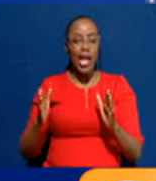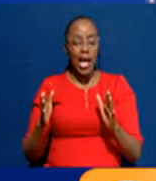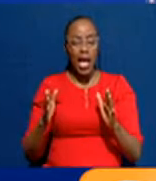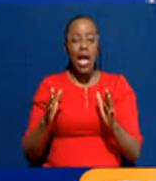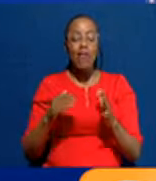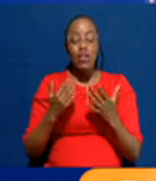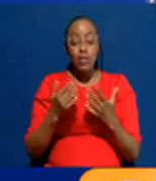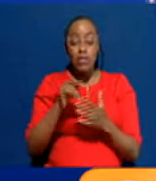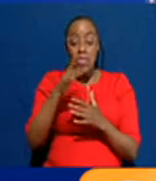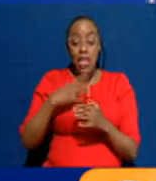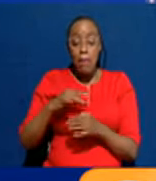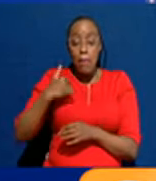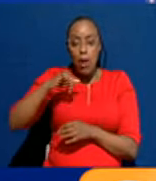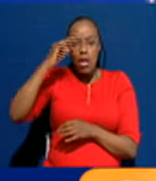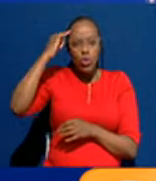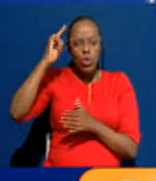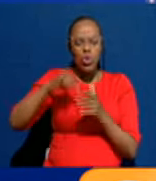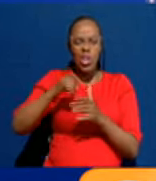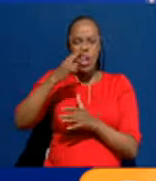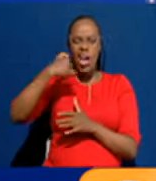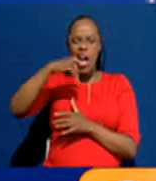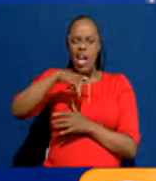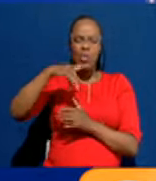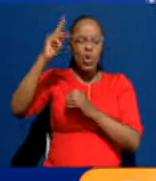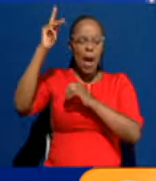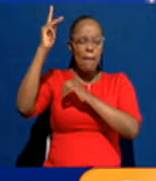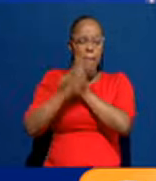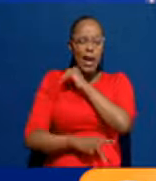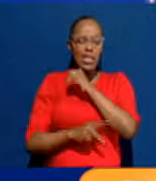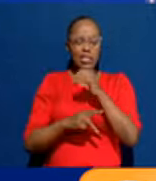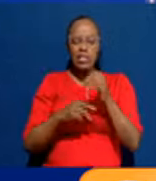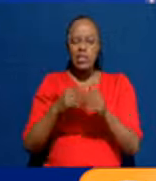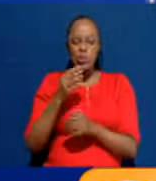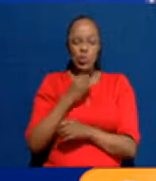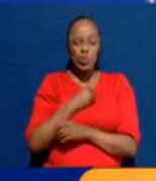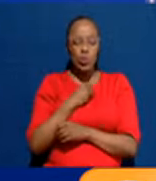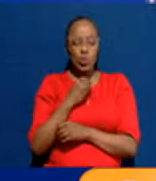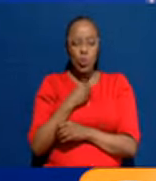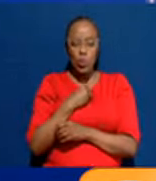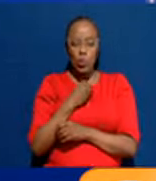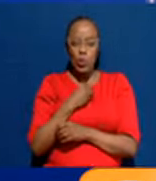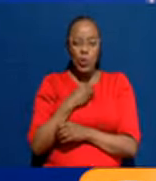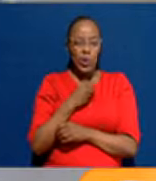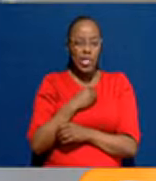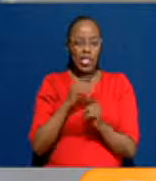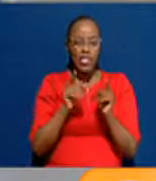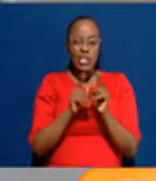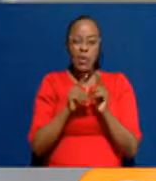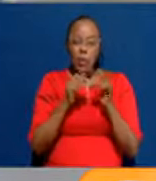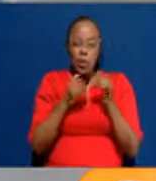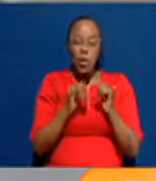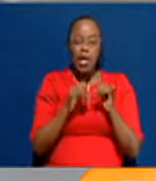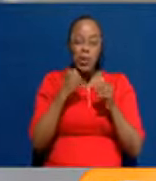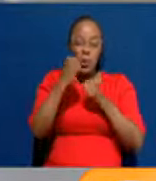Woe unto us who thought we were being punished and didn't put effort.